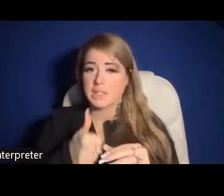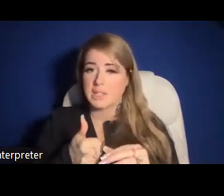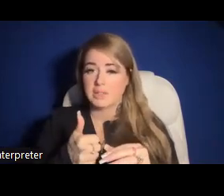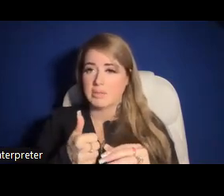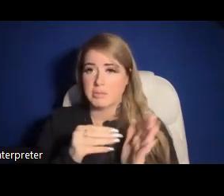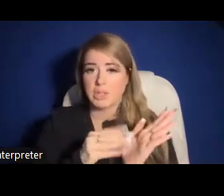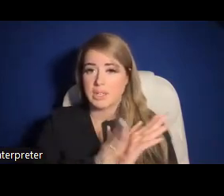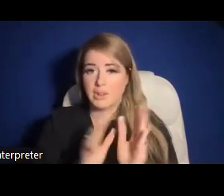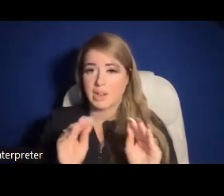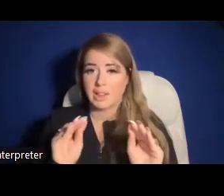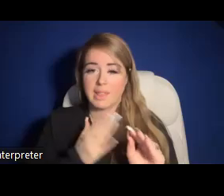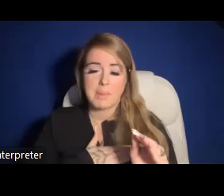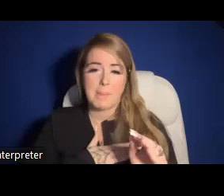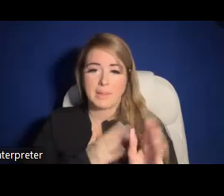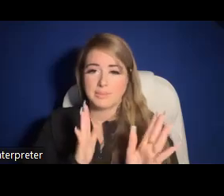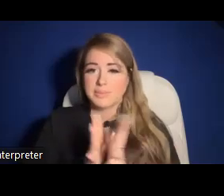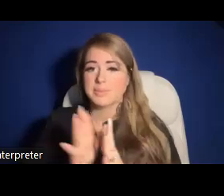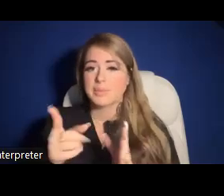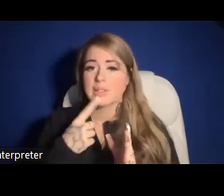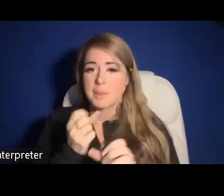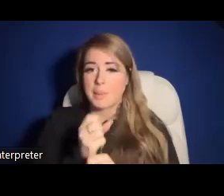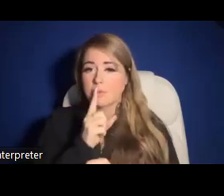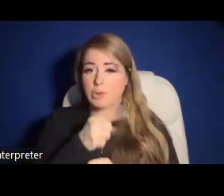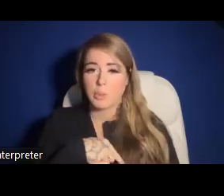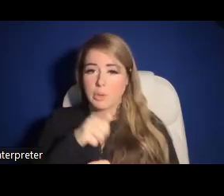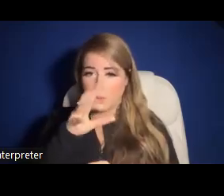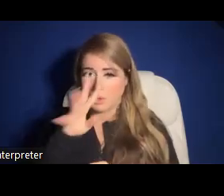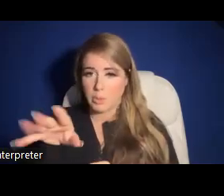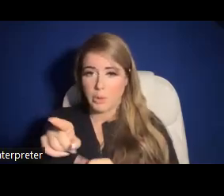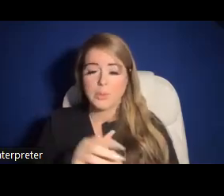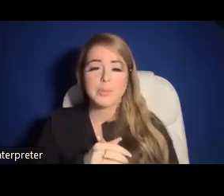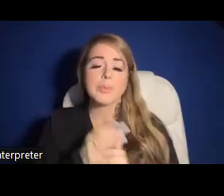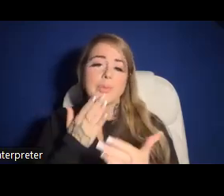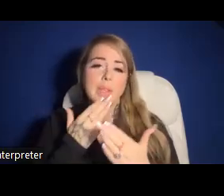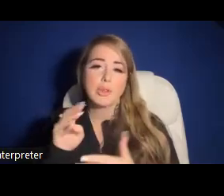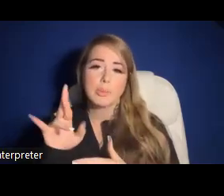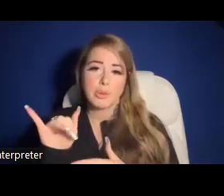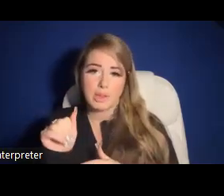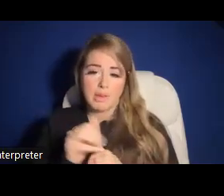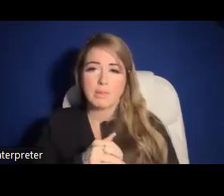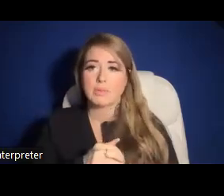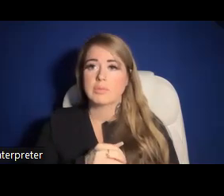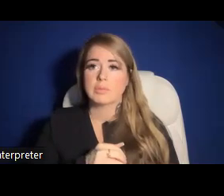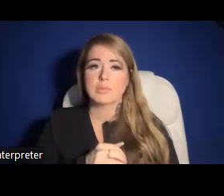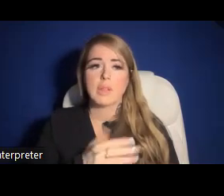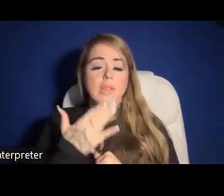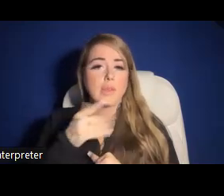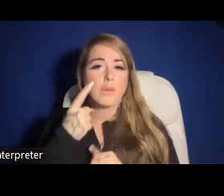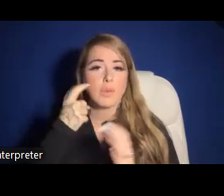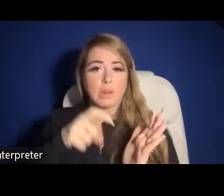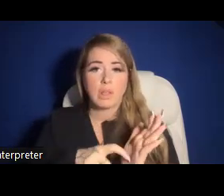My bad. Oh, okay. I want to make sure we don't ignore you. Thanks, Thank Marina. you. Thanks Mhm. for acknowledging